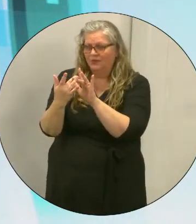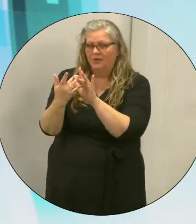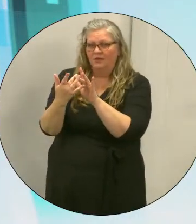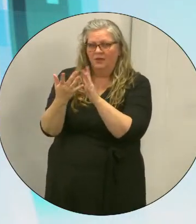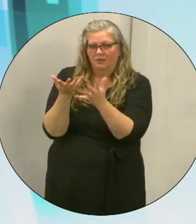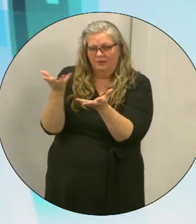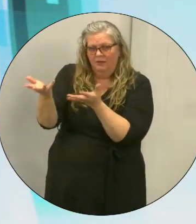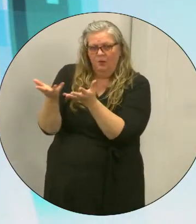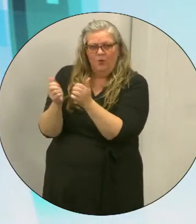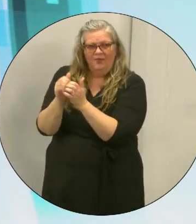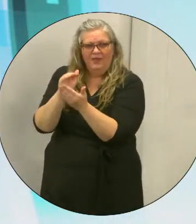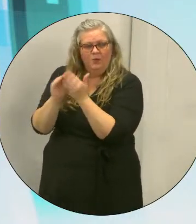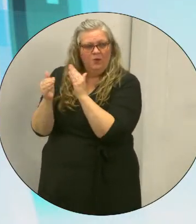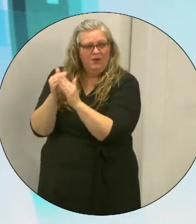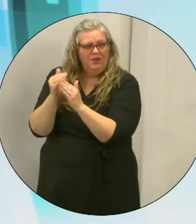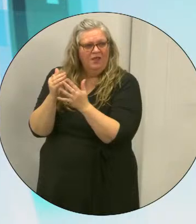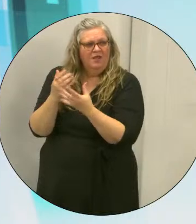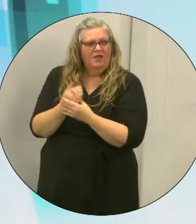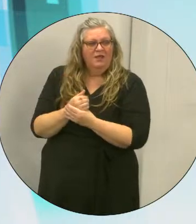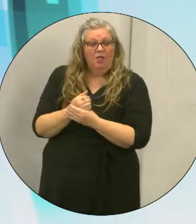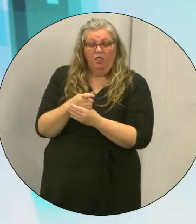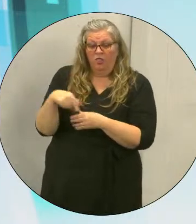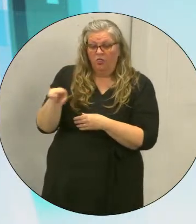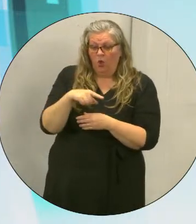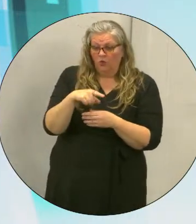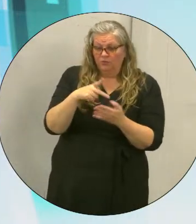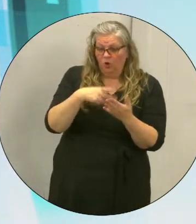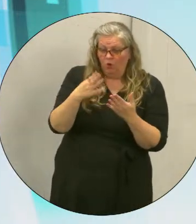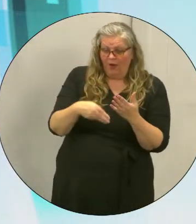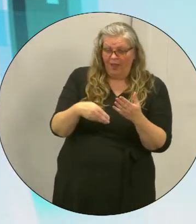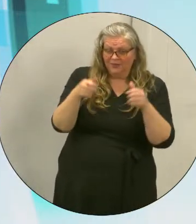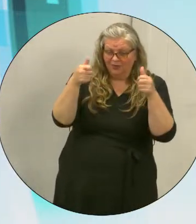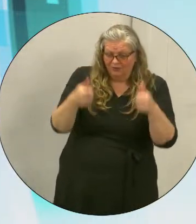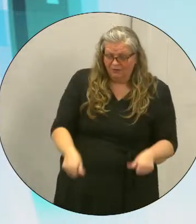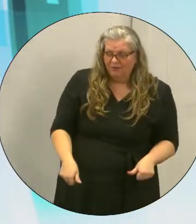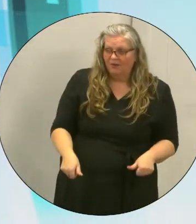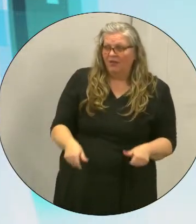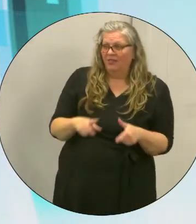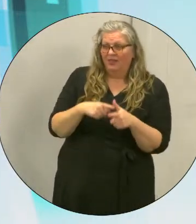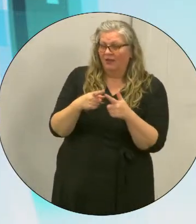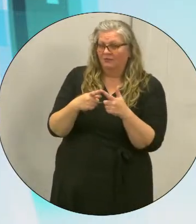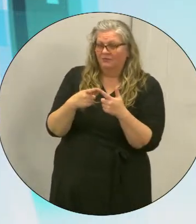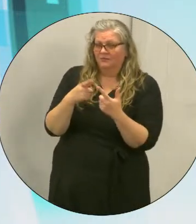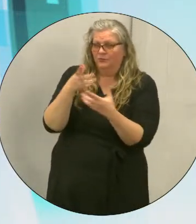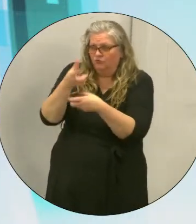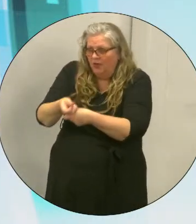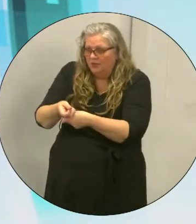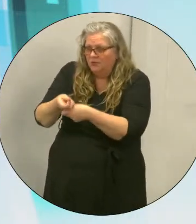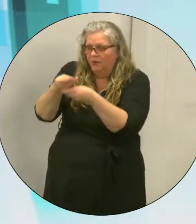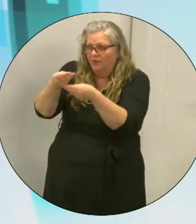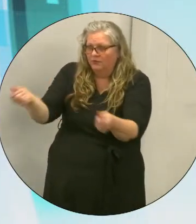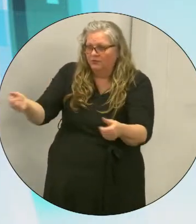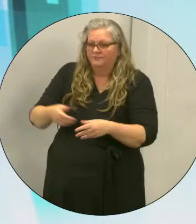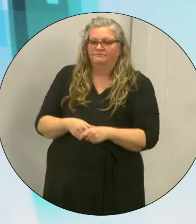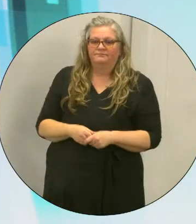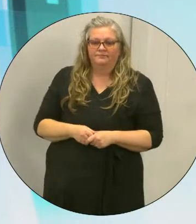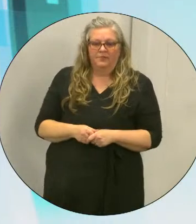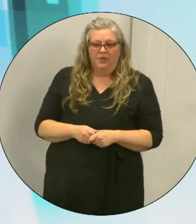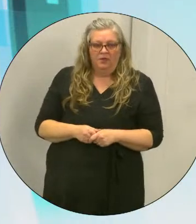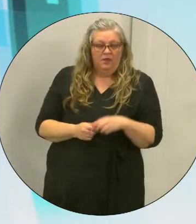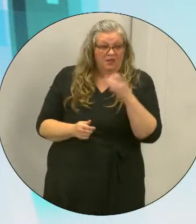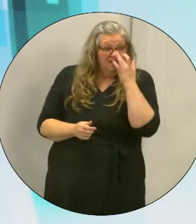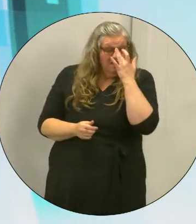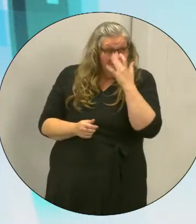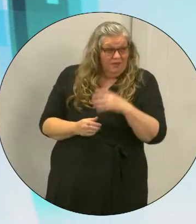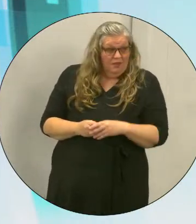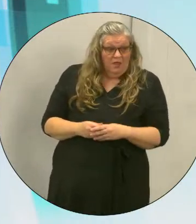mistake to let the quality of those programs erode, because then you burn that last bit of goodwill that you have right now. Speaking to